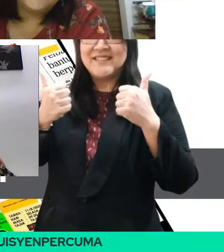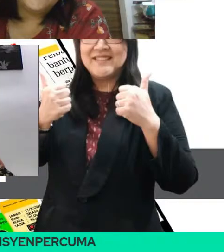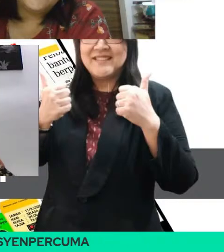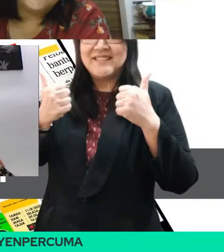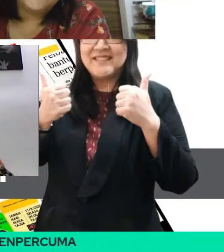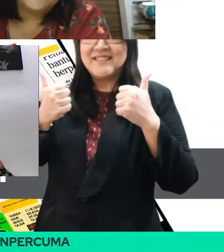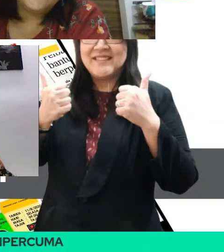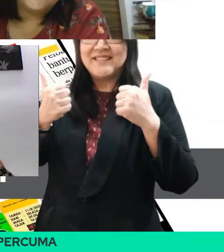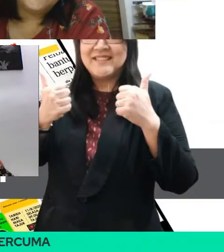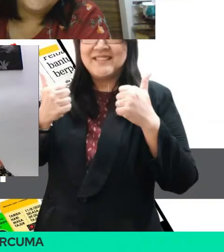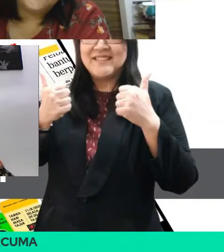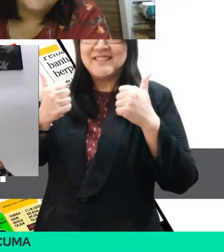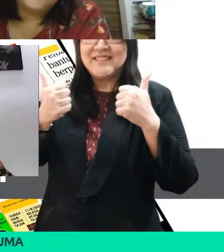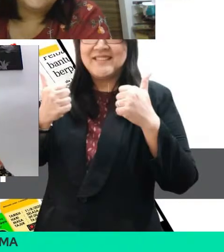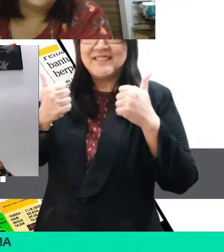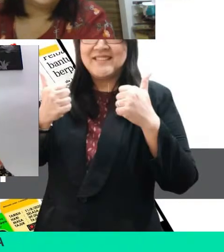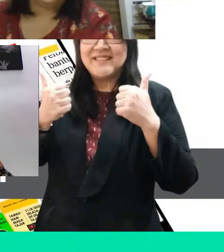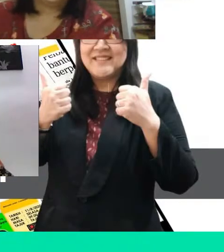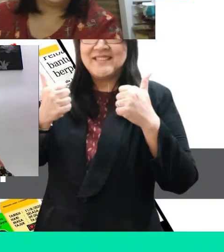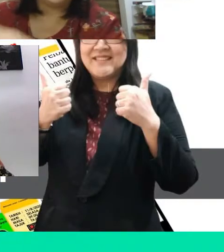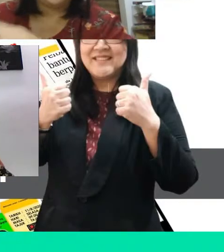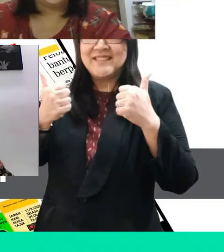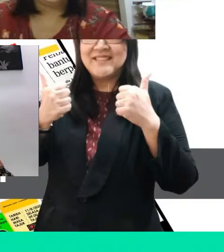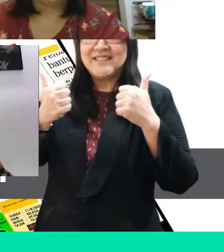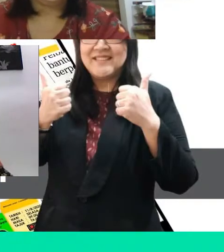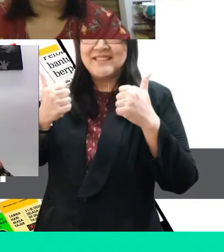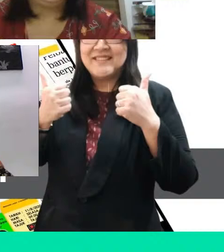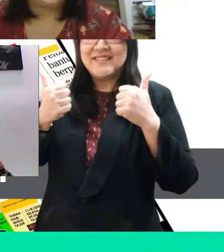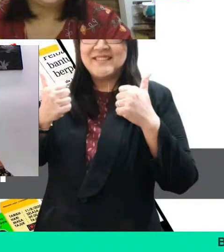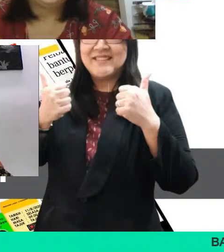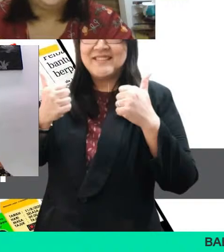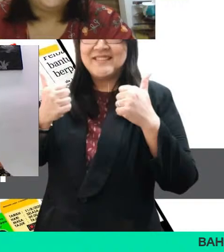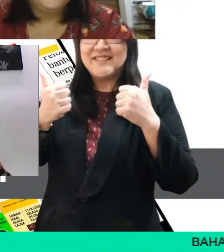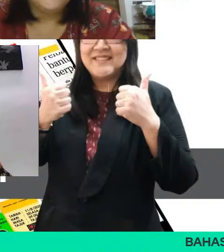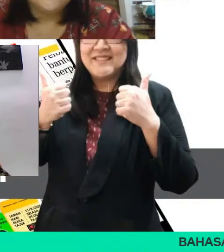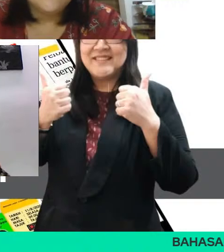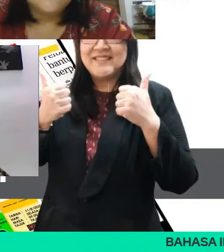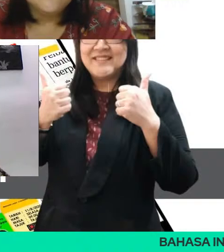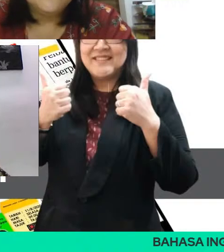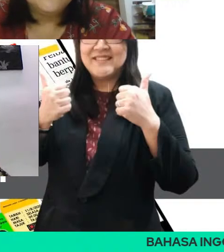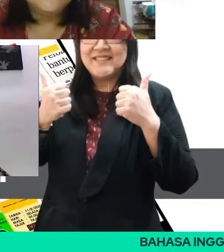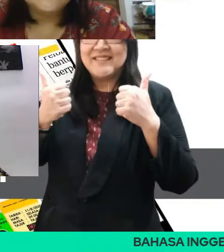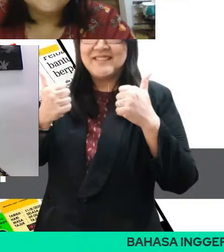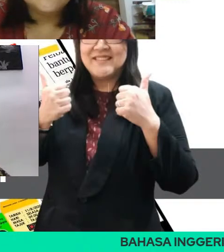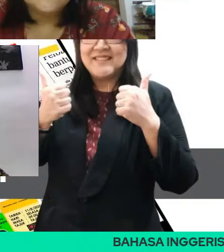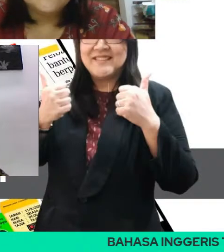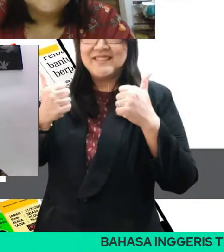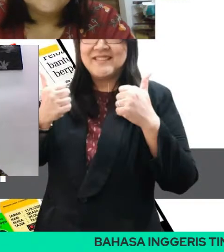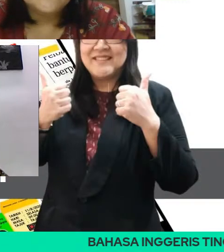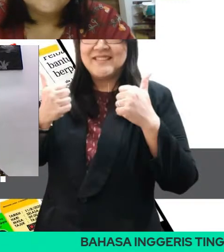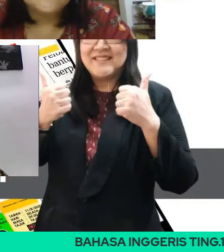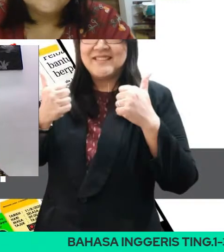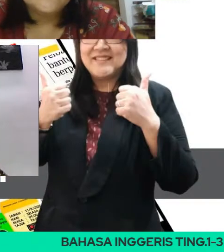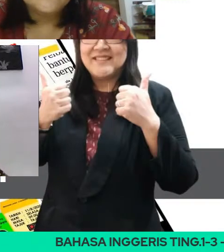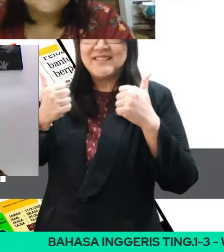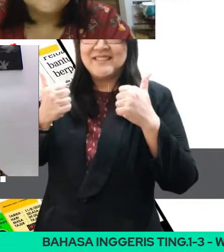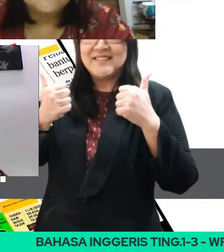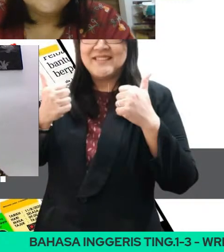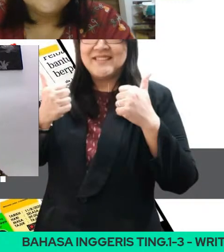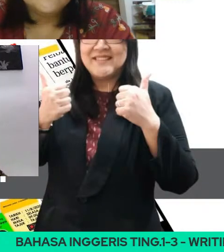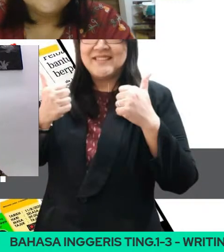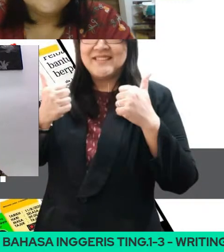To those who haven't joined EDDA Junior Telegram, please do so. And if you want to get more information, please go to